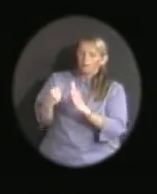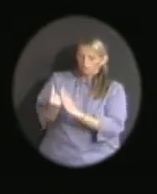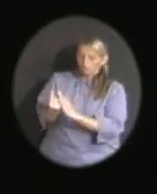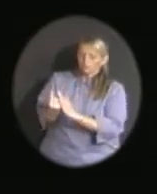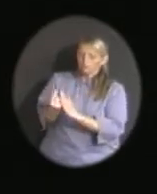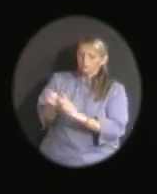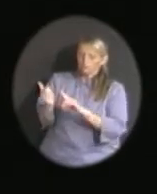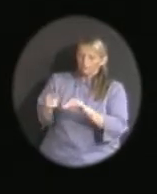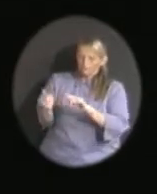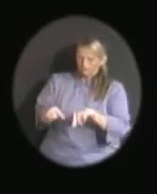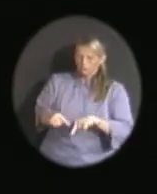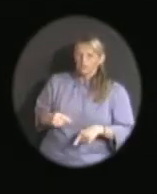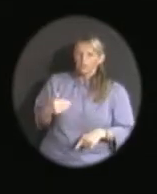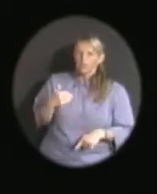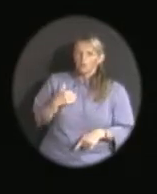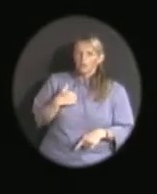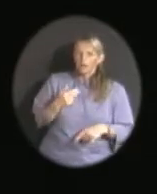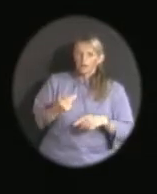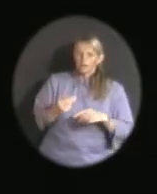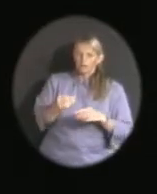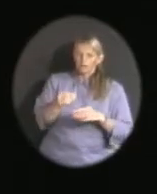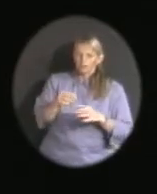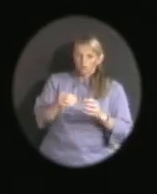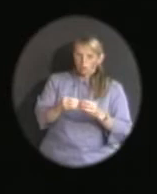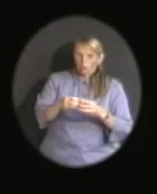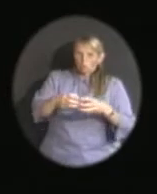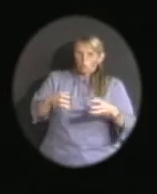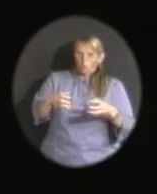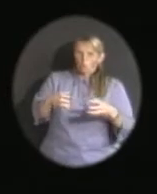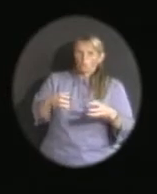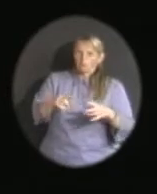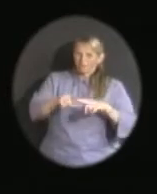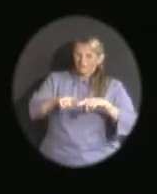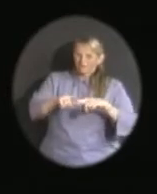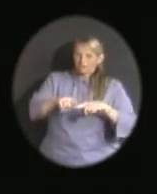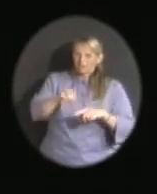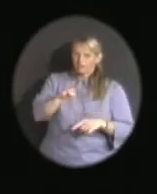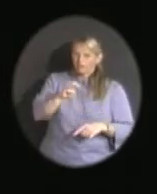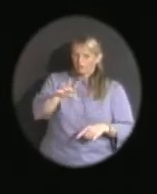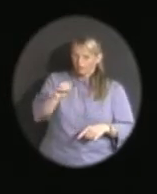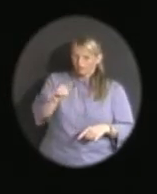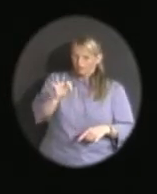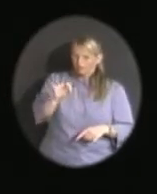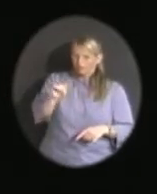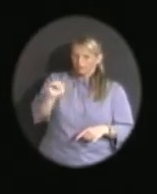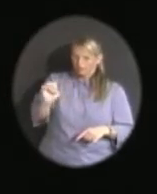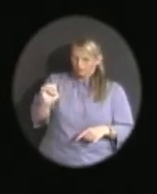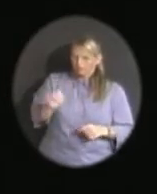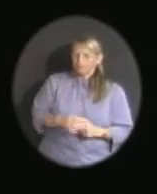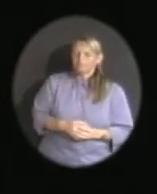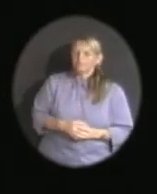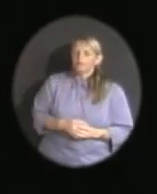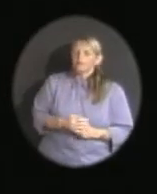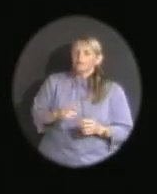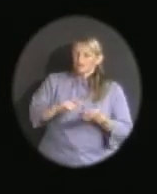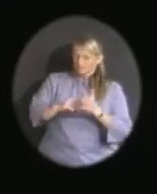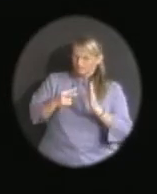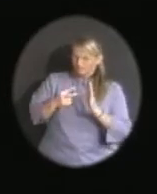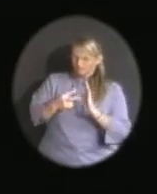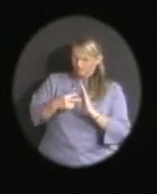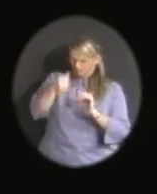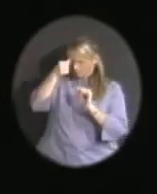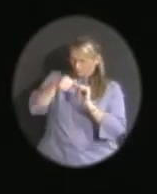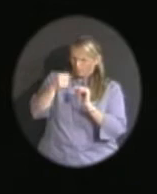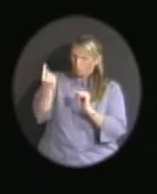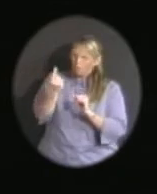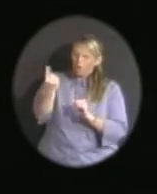We have a growth contingency of 450 FTE. As many of you recall, we always put additional students in our budget